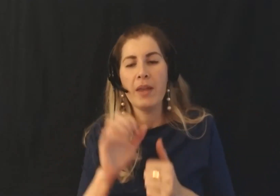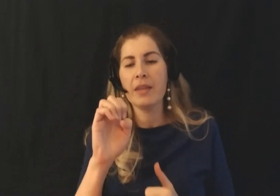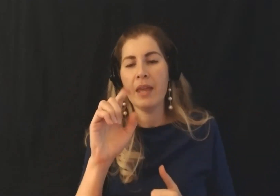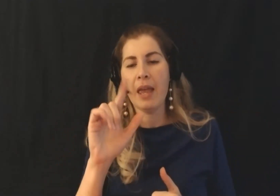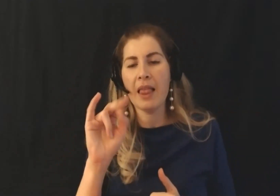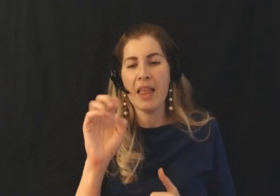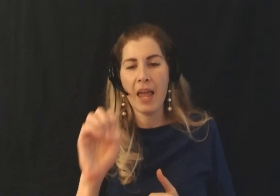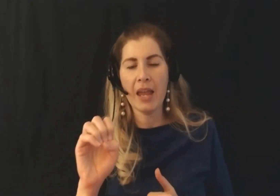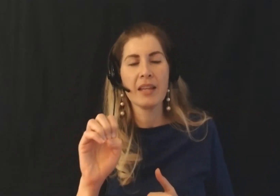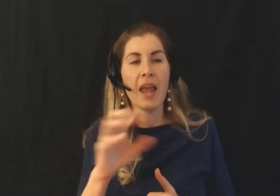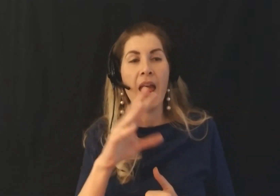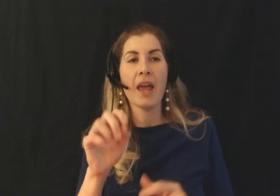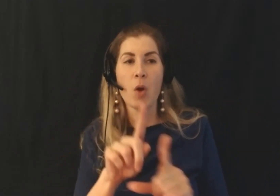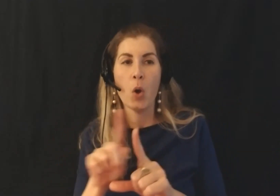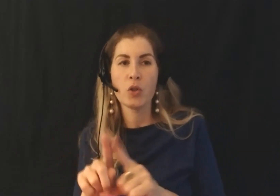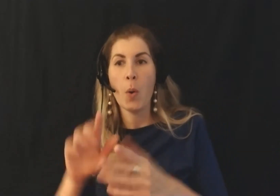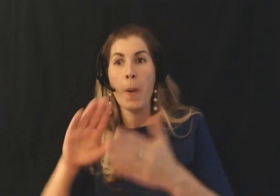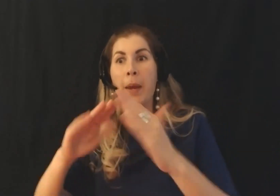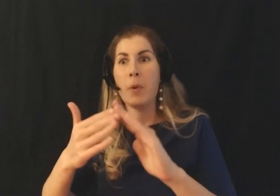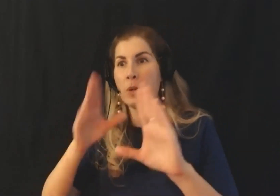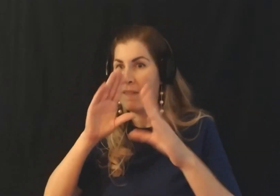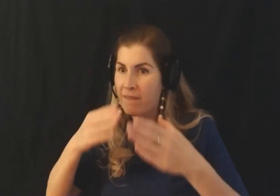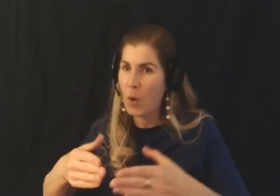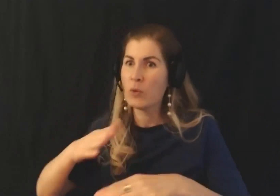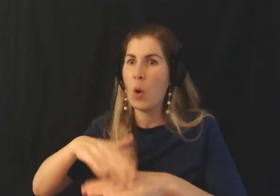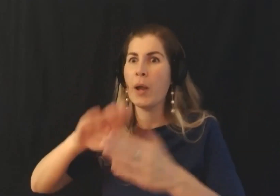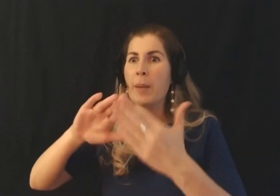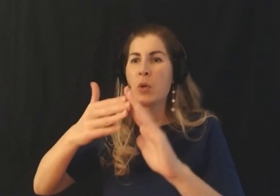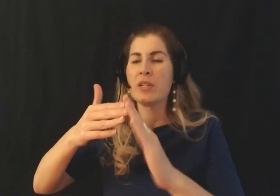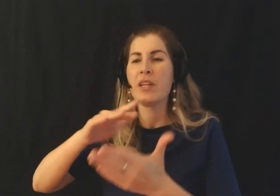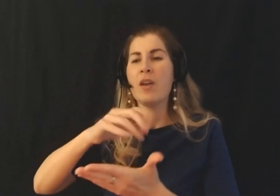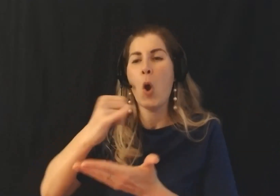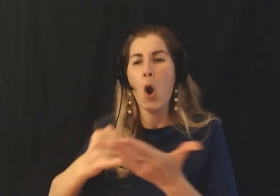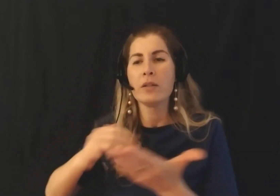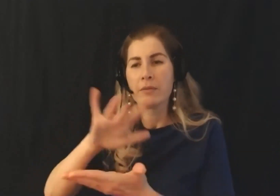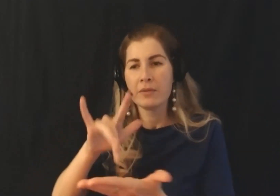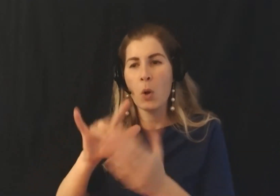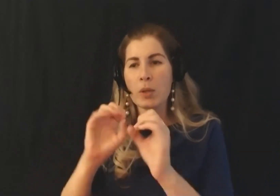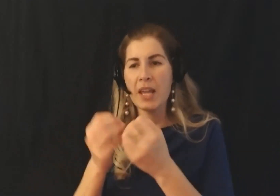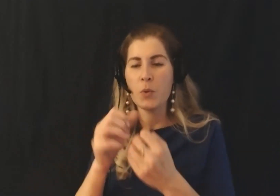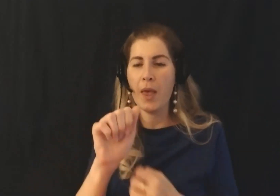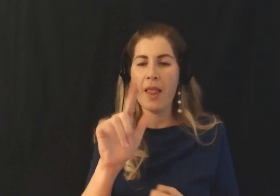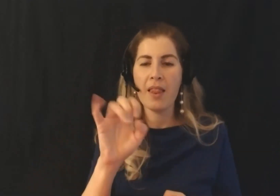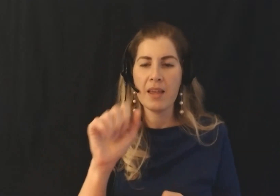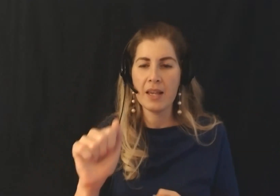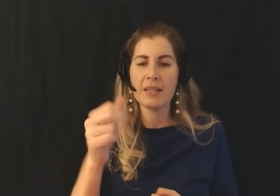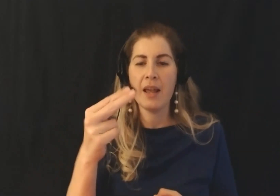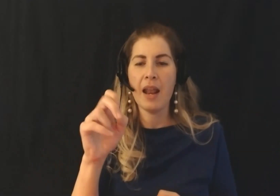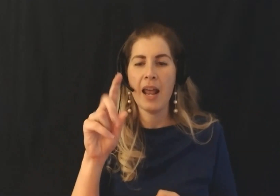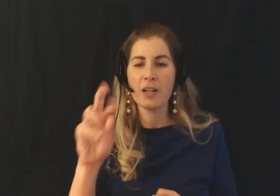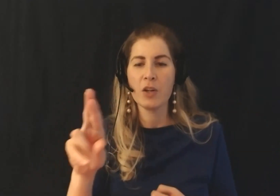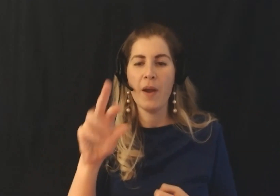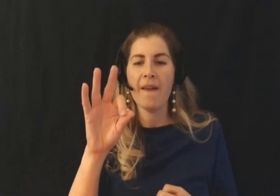and Putting Community at the Center of a Community-Based Arts Organization with Alyssa Suter, Hector Morales, and